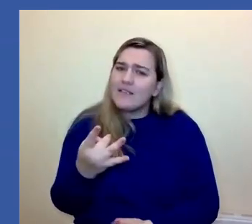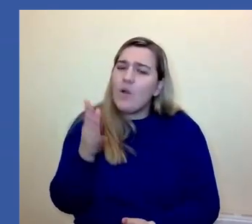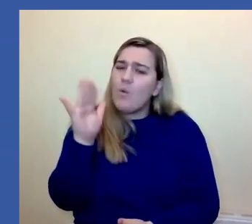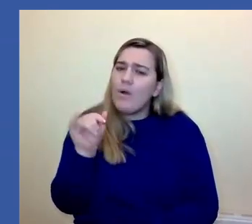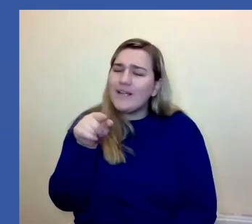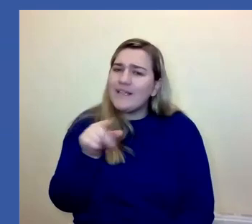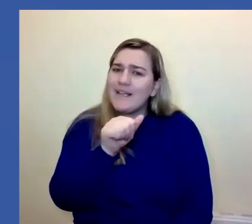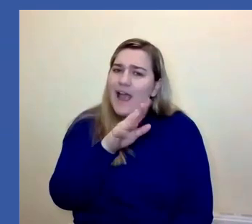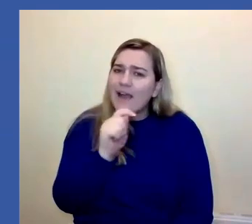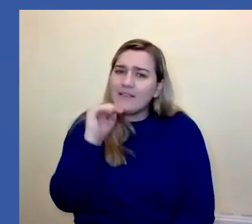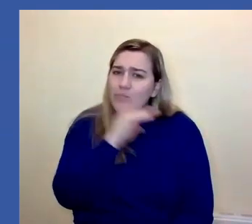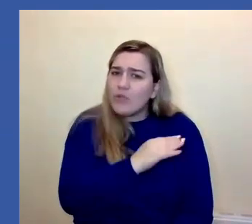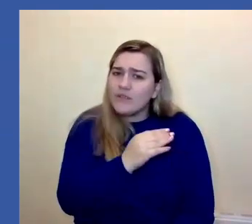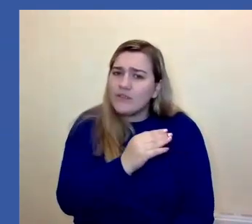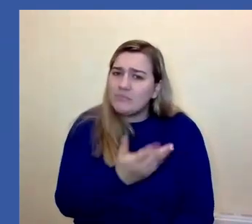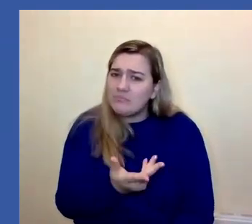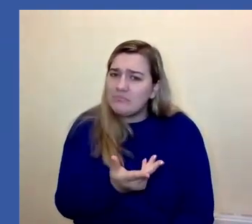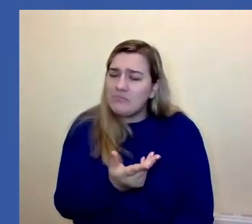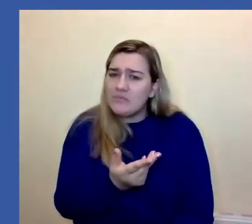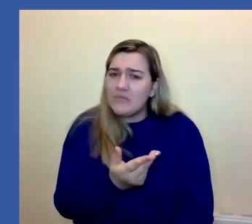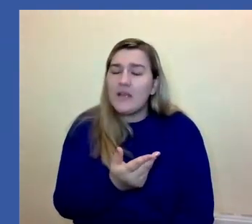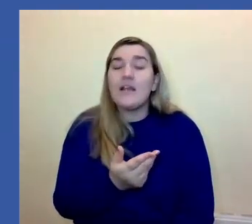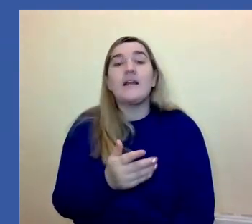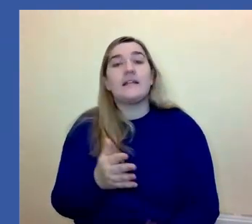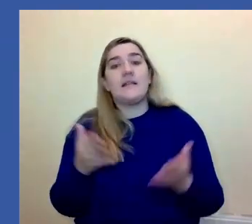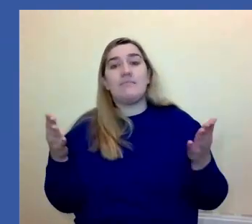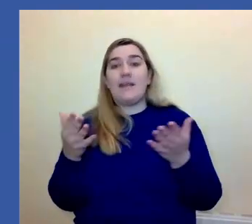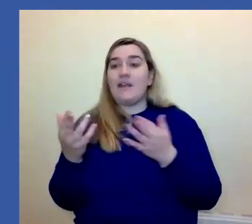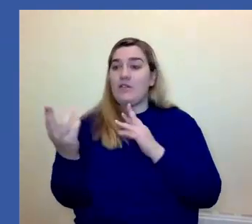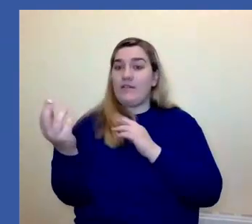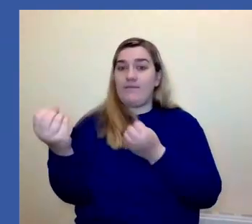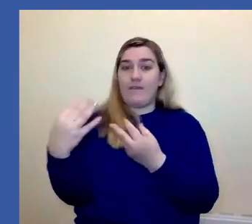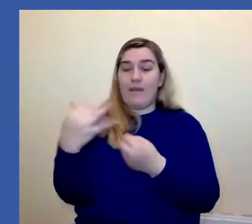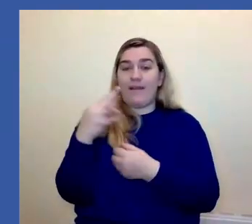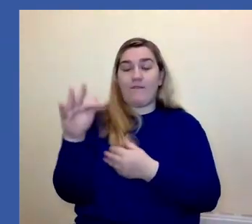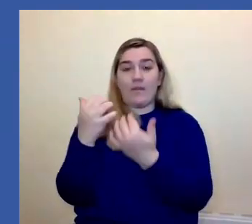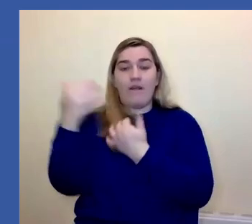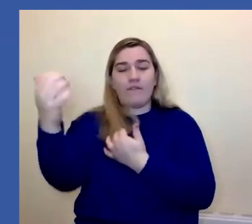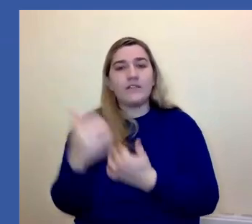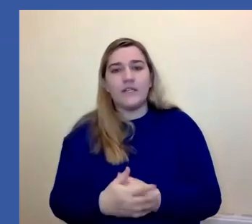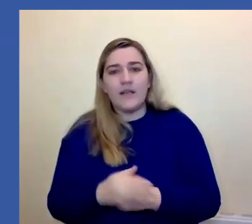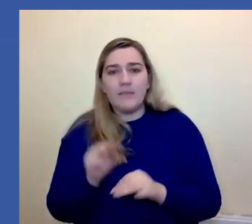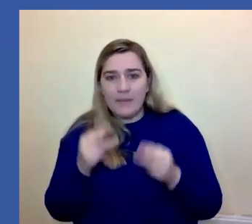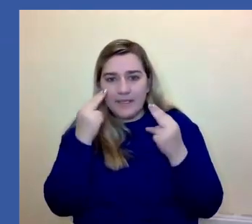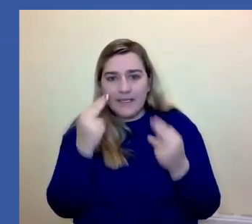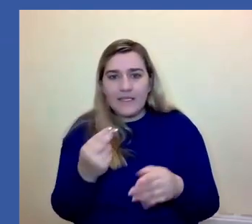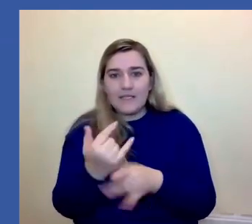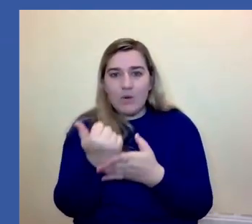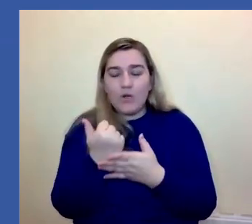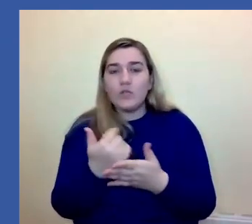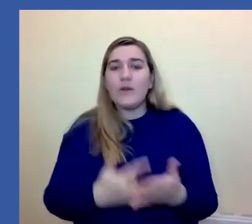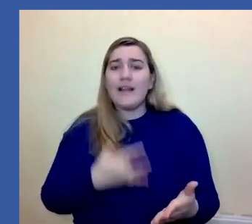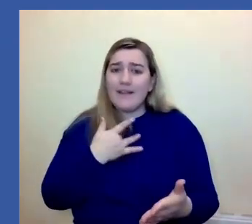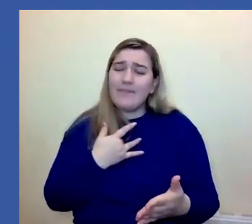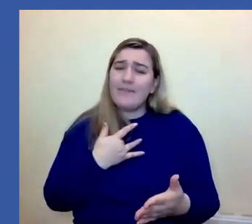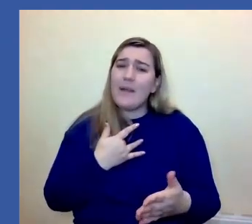act matter anyway? The big message from our conference was that people need support to live their best lives. And in